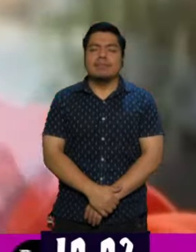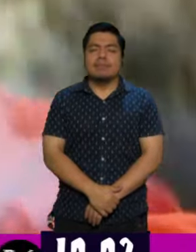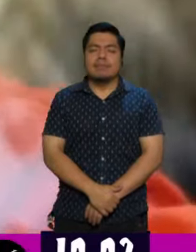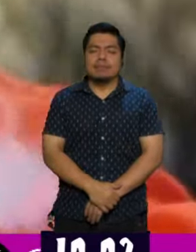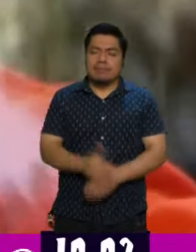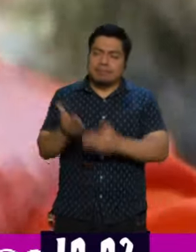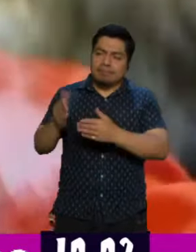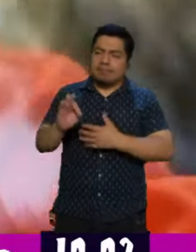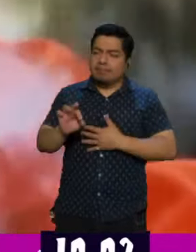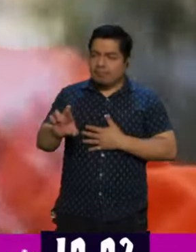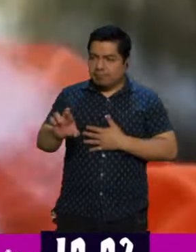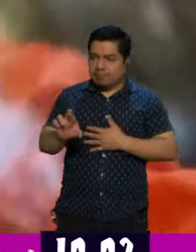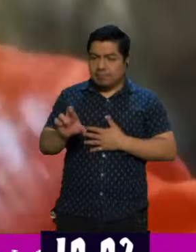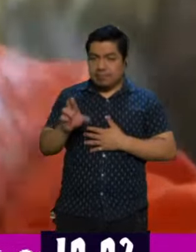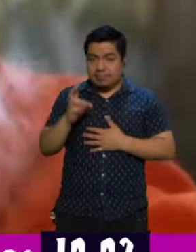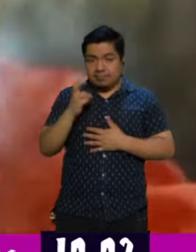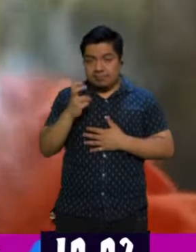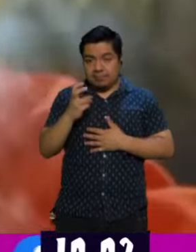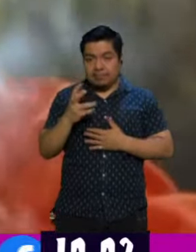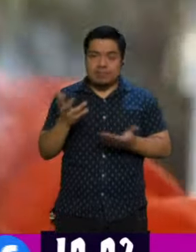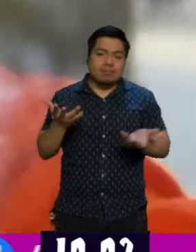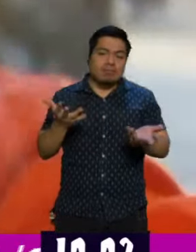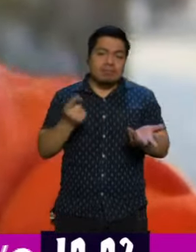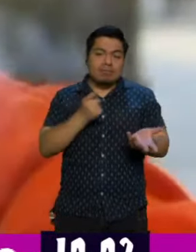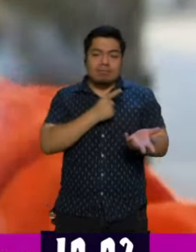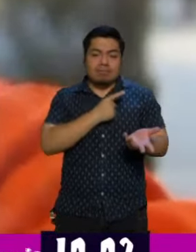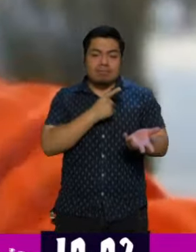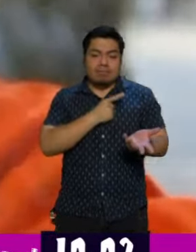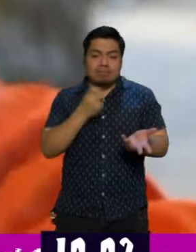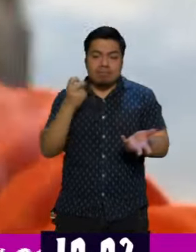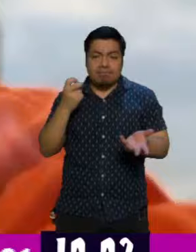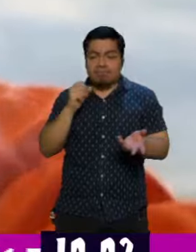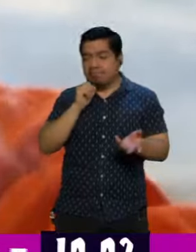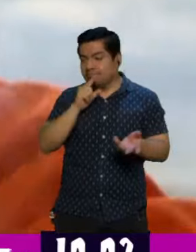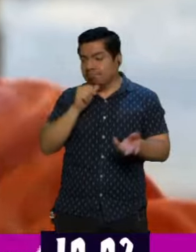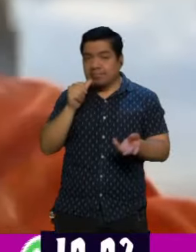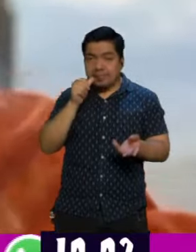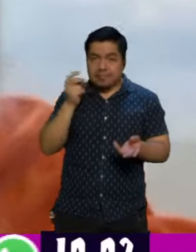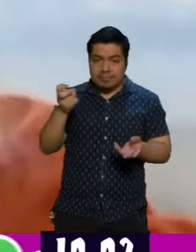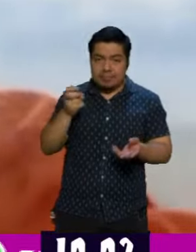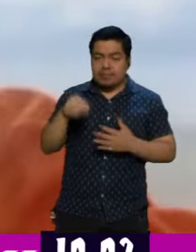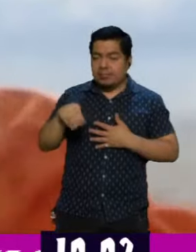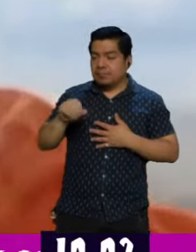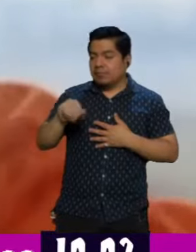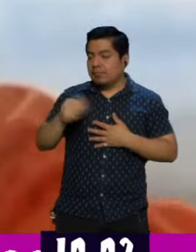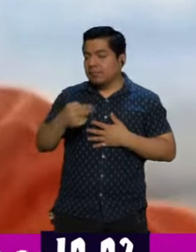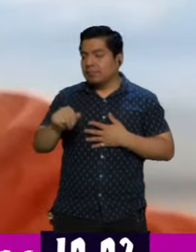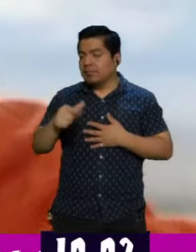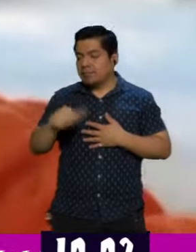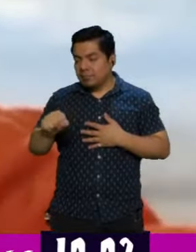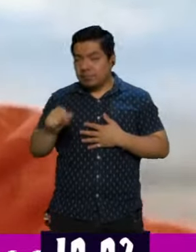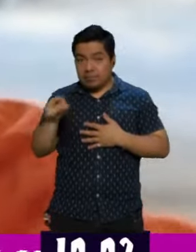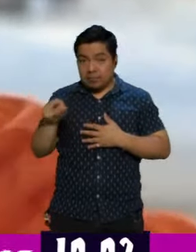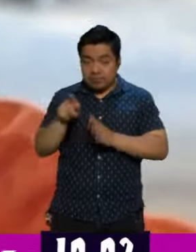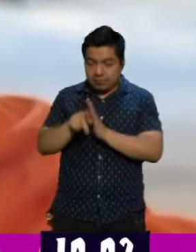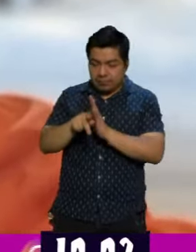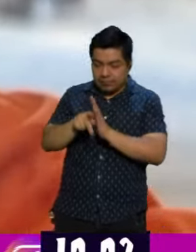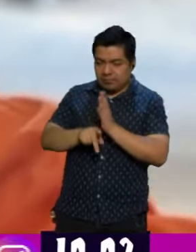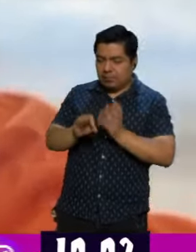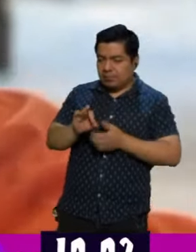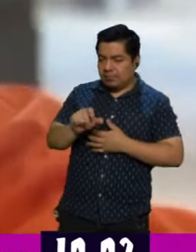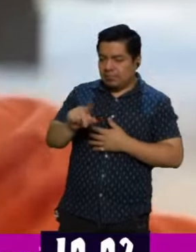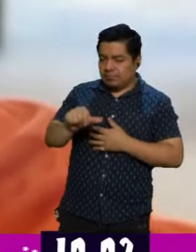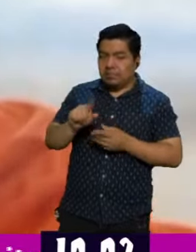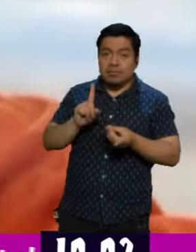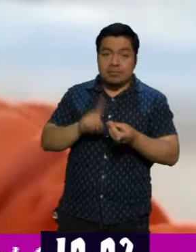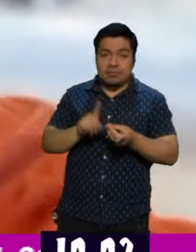Bueno, Fer, pues ahí lo tienes. ¿Qué más puedo yo agregar a lo que ya dijo el buen Michael Douglas? Échenle un ojo a Franklin, ya la